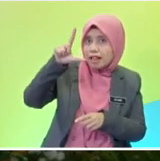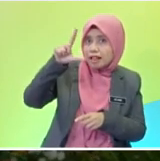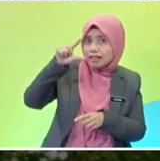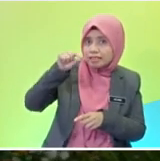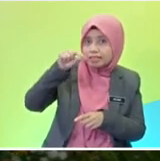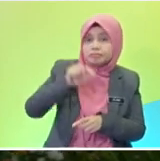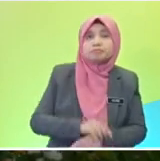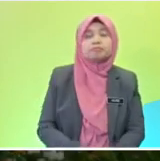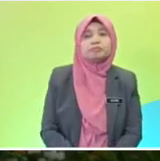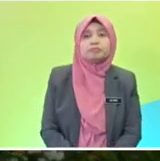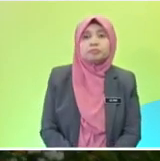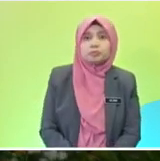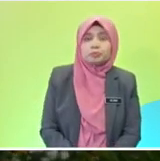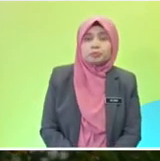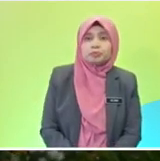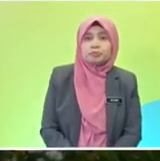Okay.